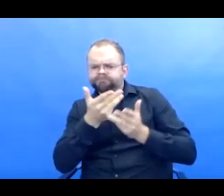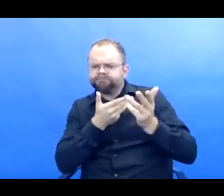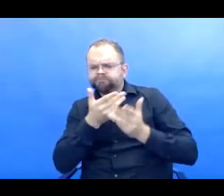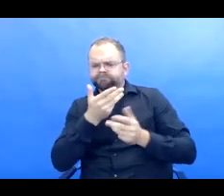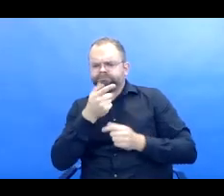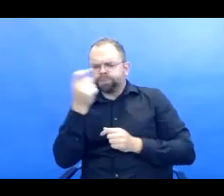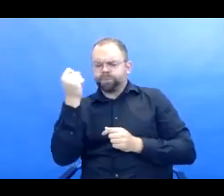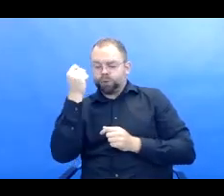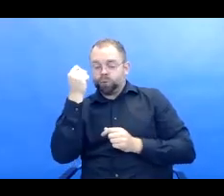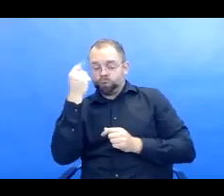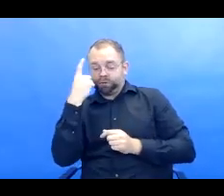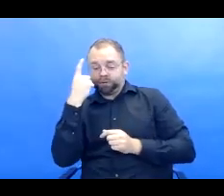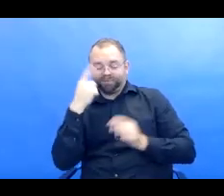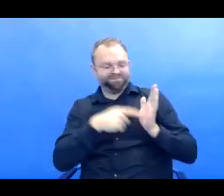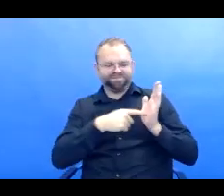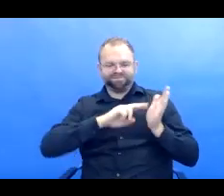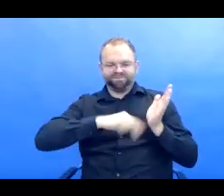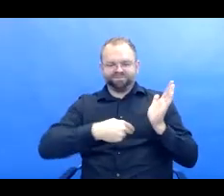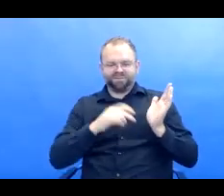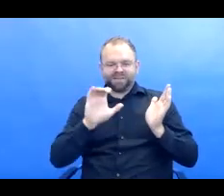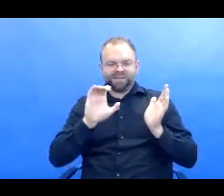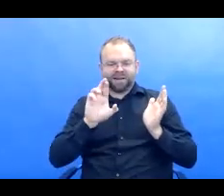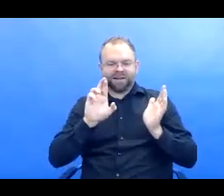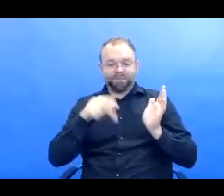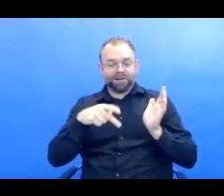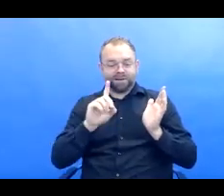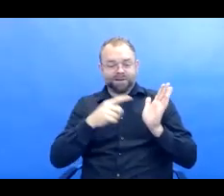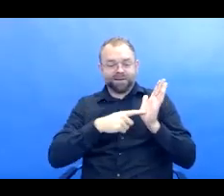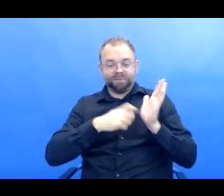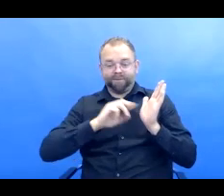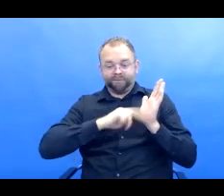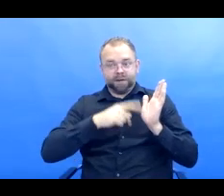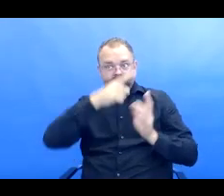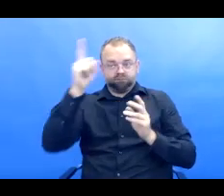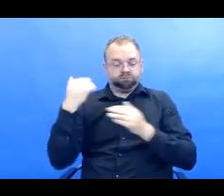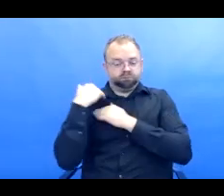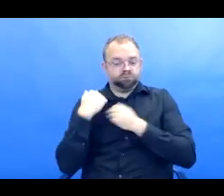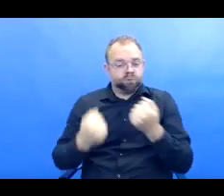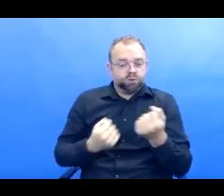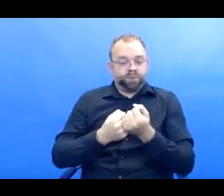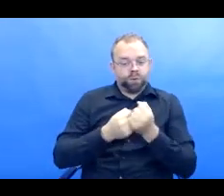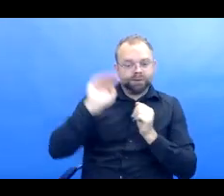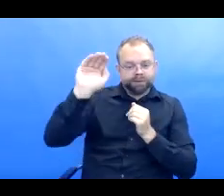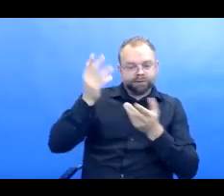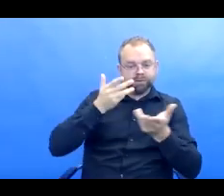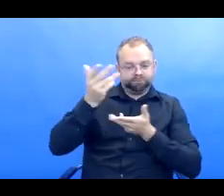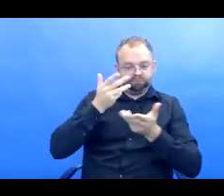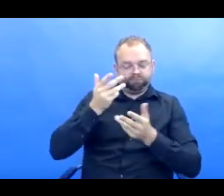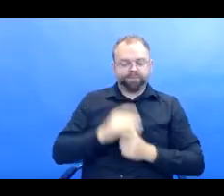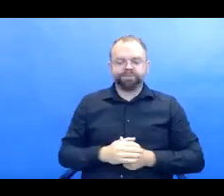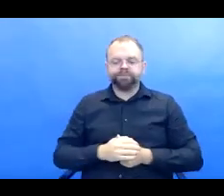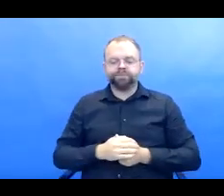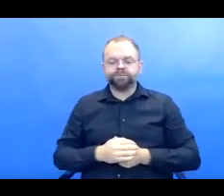So looking at the Kenyan context, the population of Kenya as per the 2019 census is